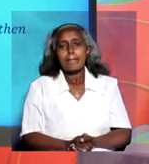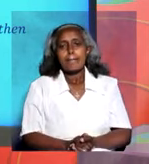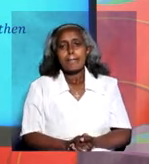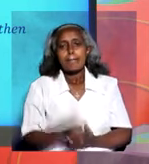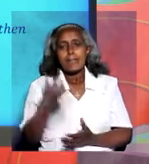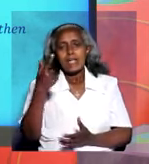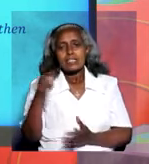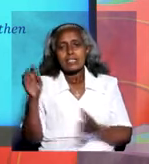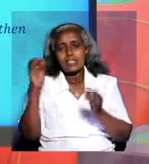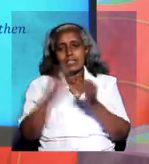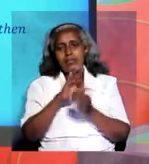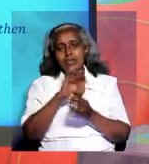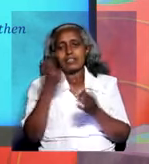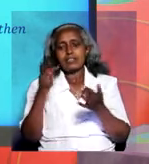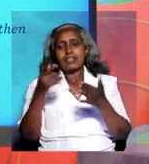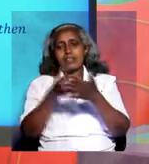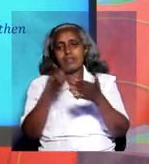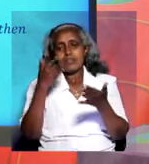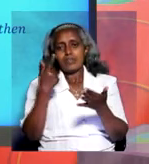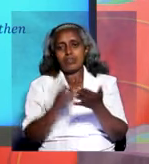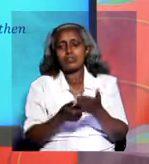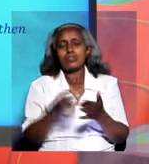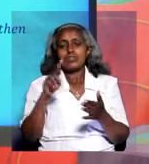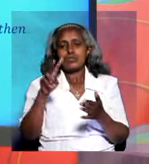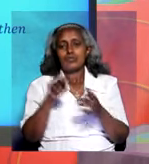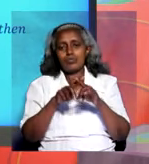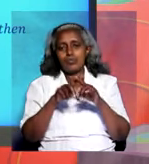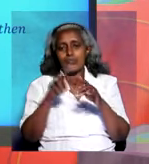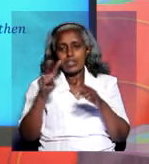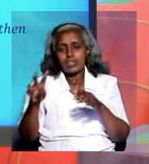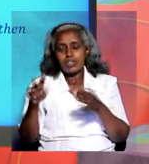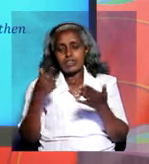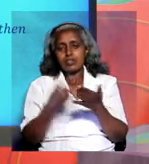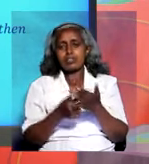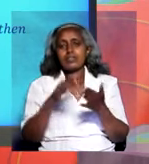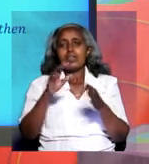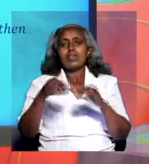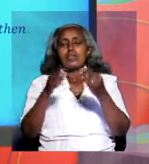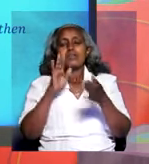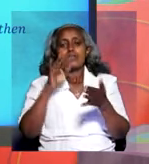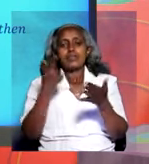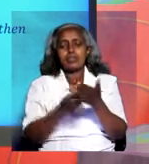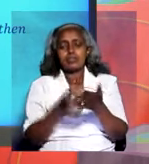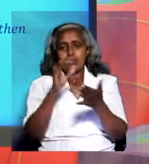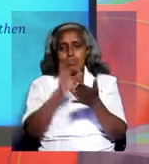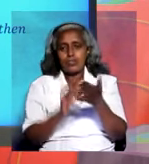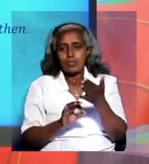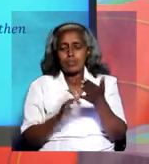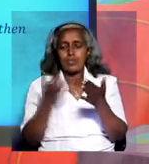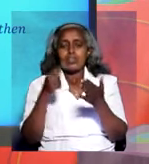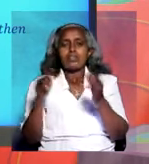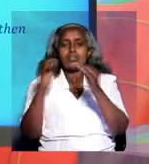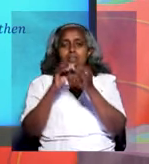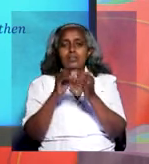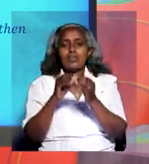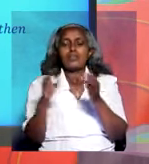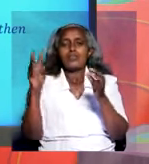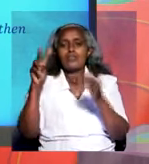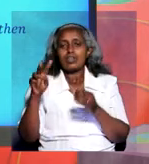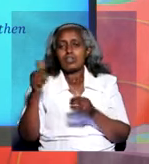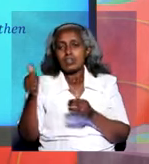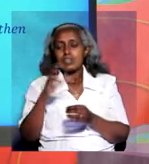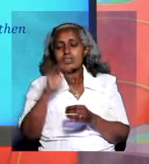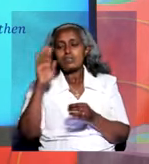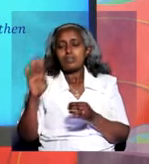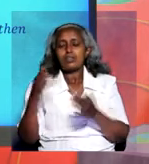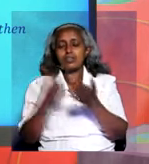the sum and the difference of these two vectors is given by this form. The sum of vector A and B is simply